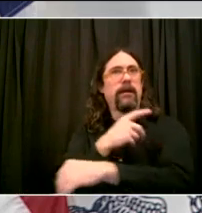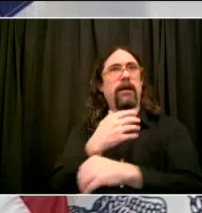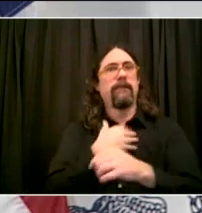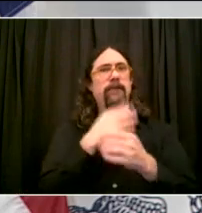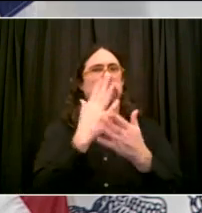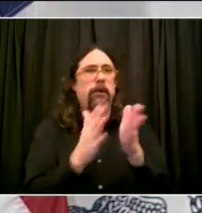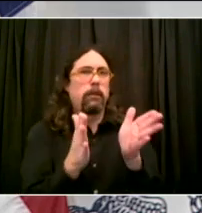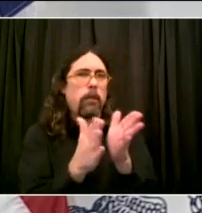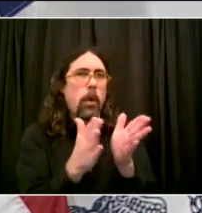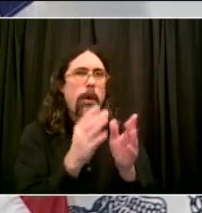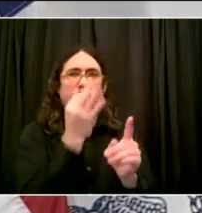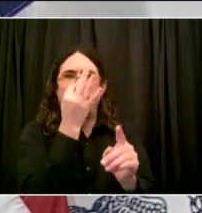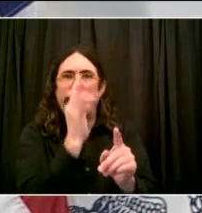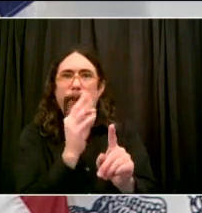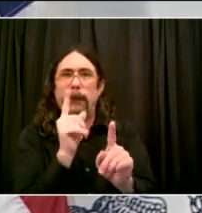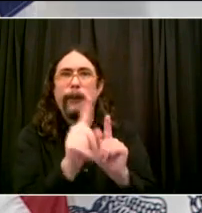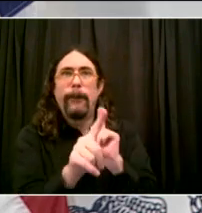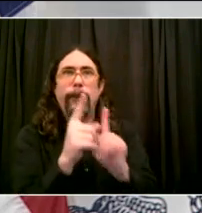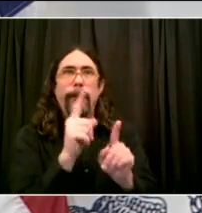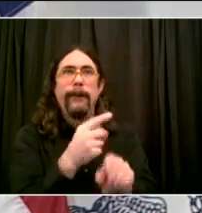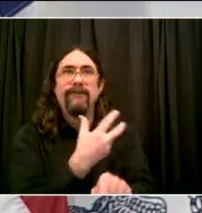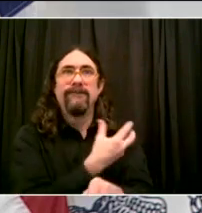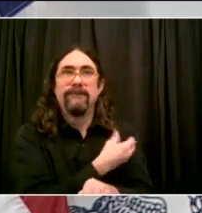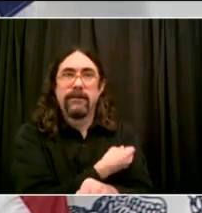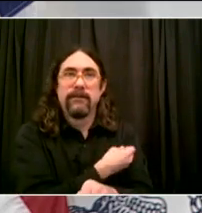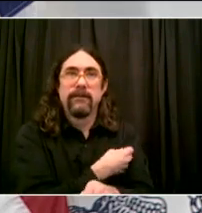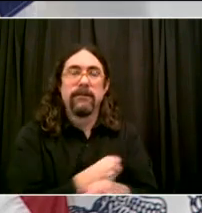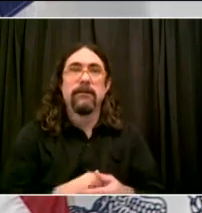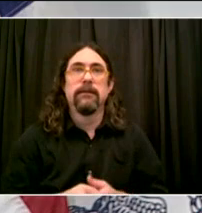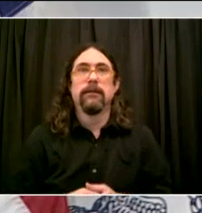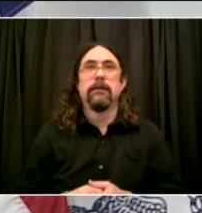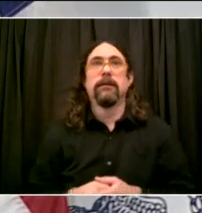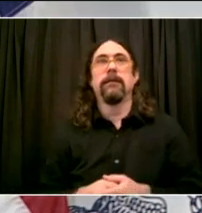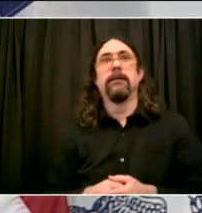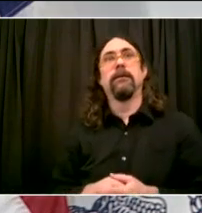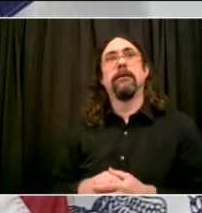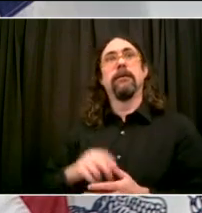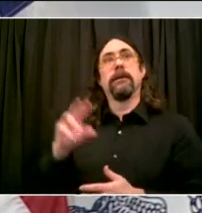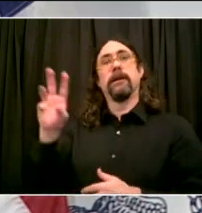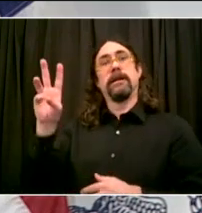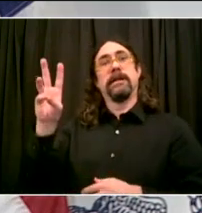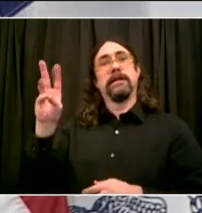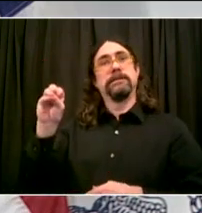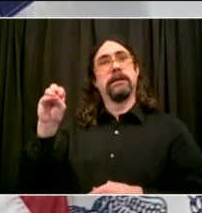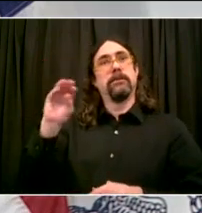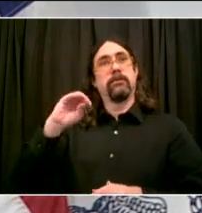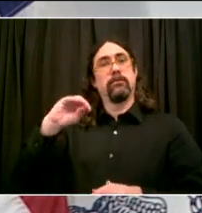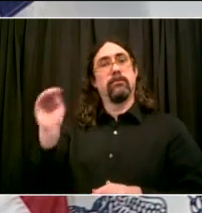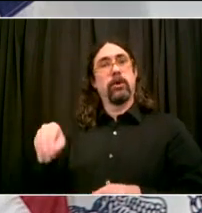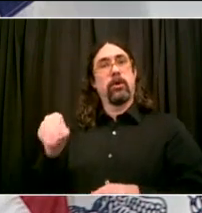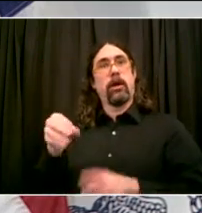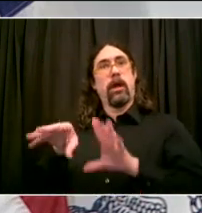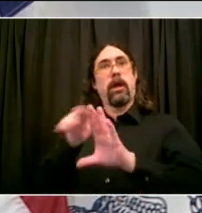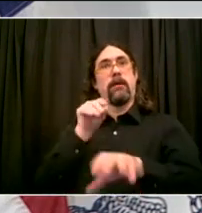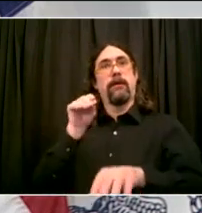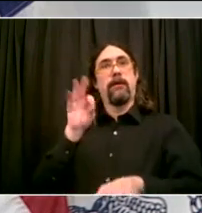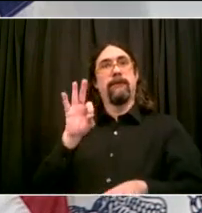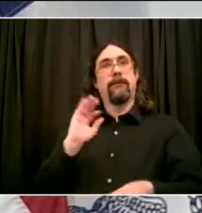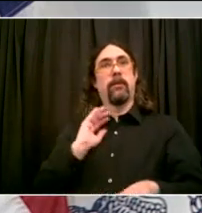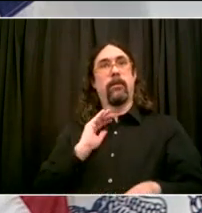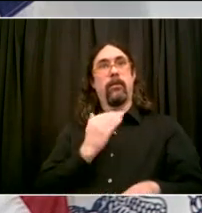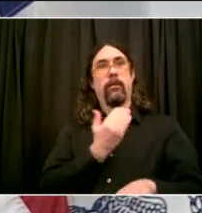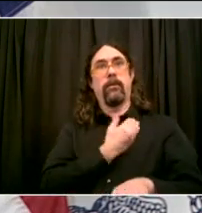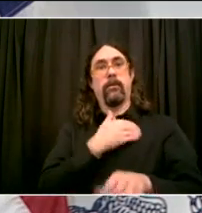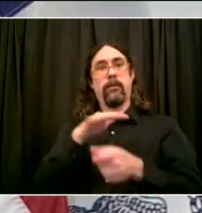that bore the brunt of the COVID crisis. Those 33 neighborhoods we talked about on Sunday. So location, location,